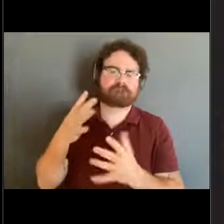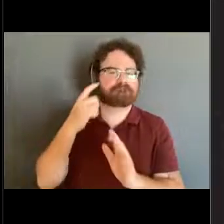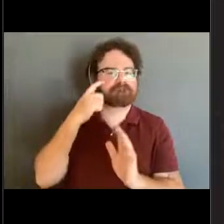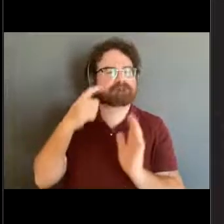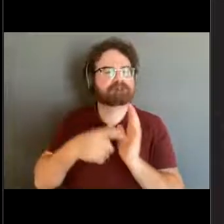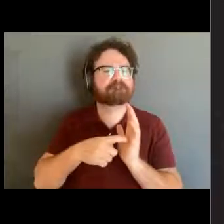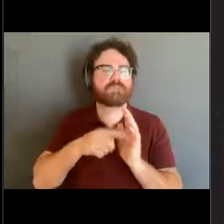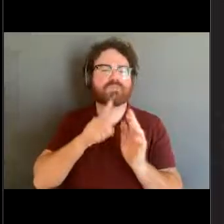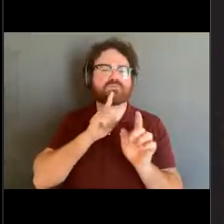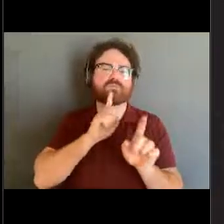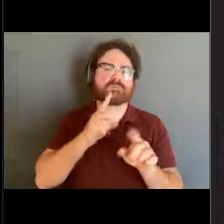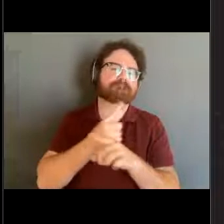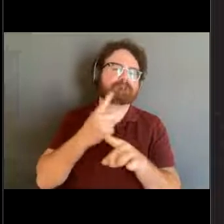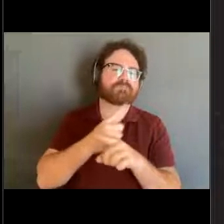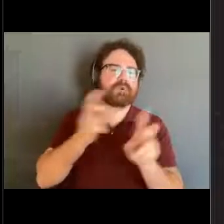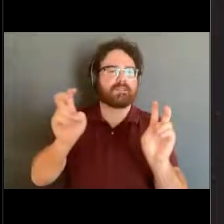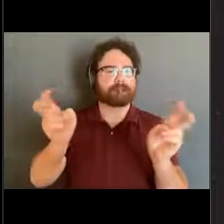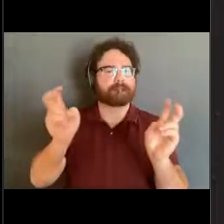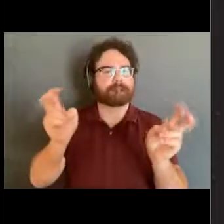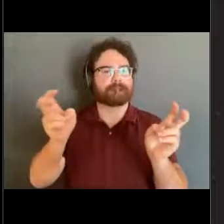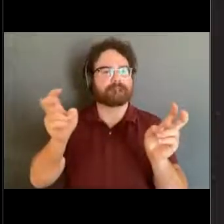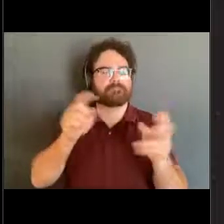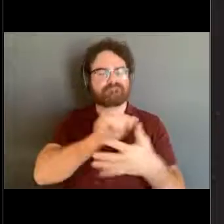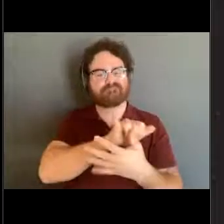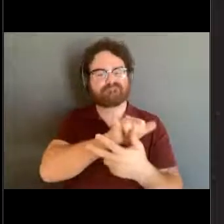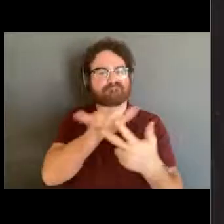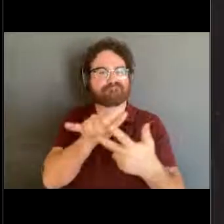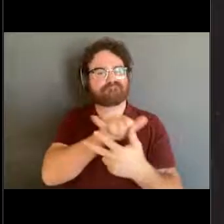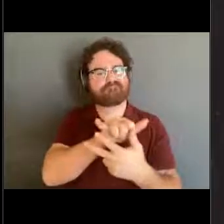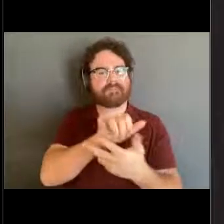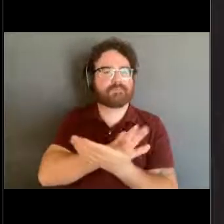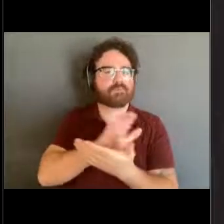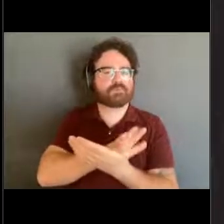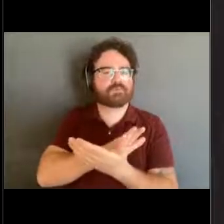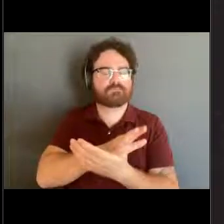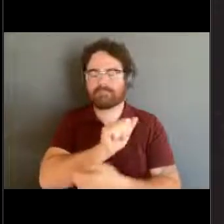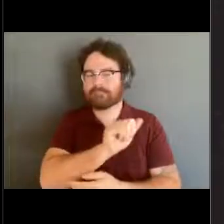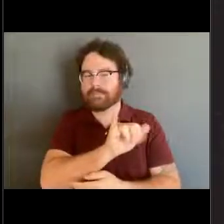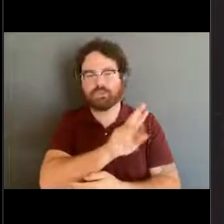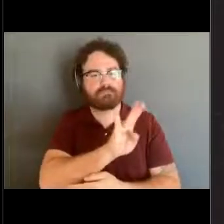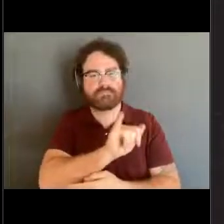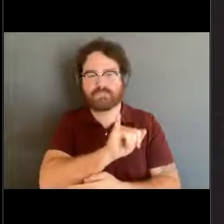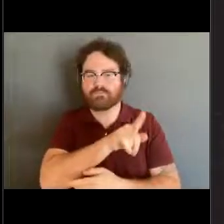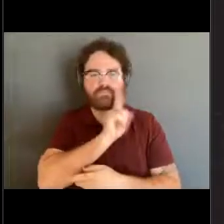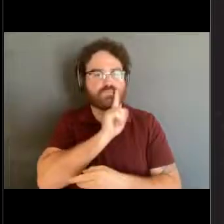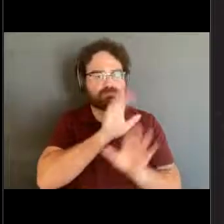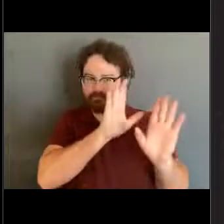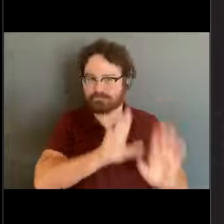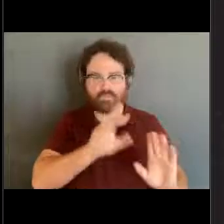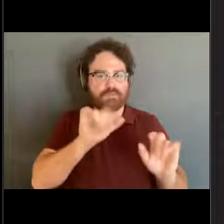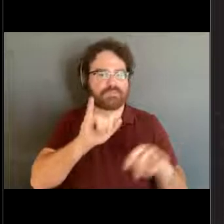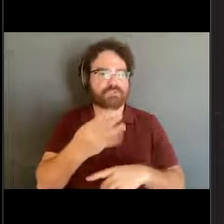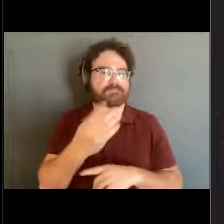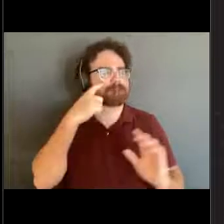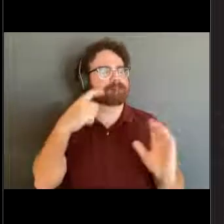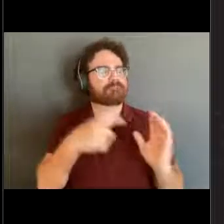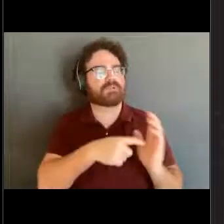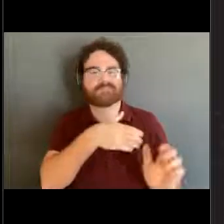theme across all of these papers, and Ayumi did a terrific job in recognizing the power